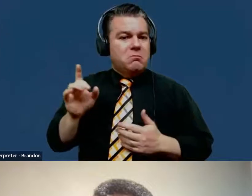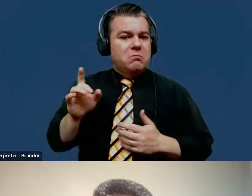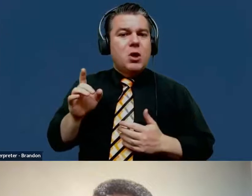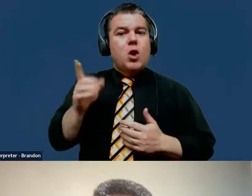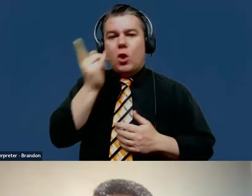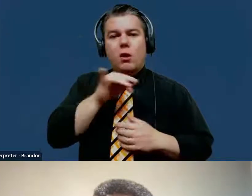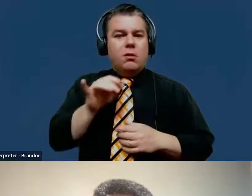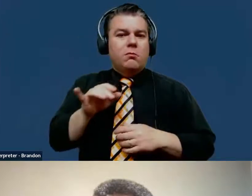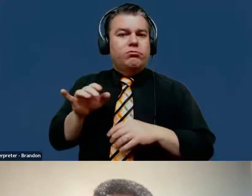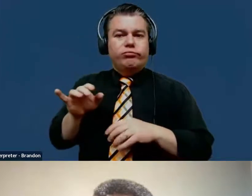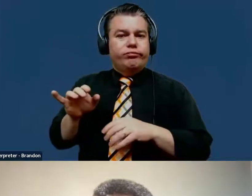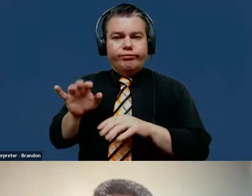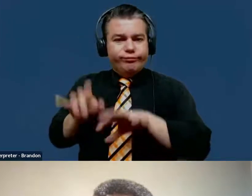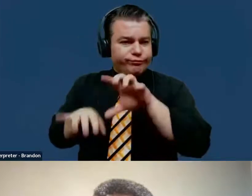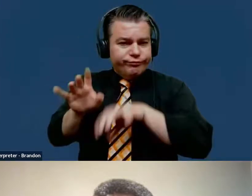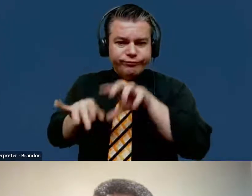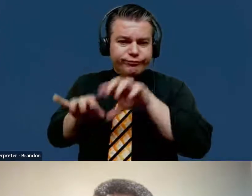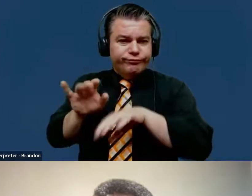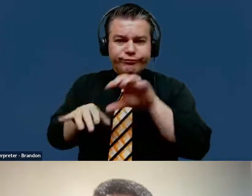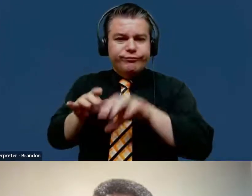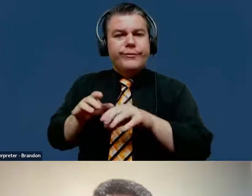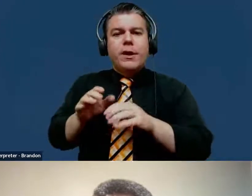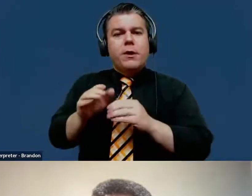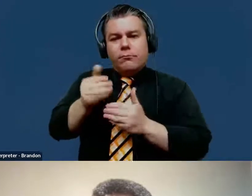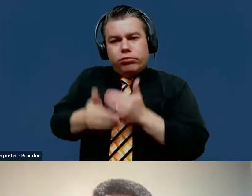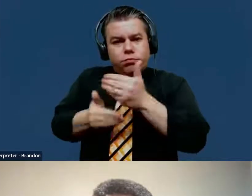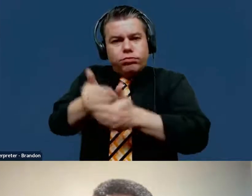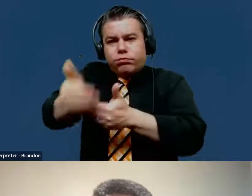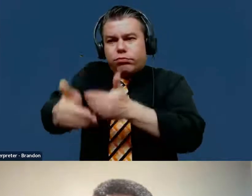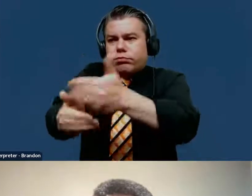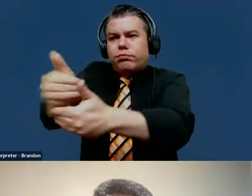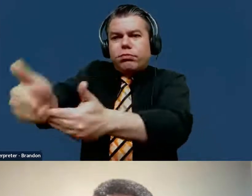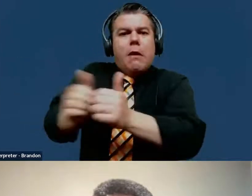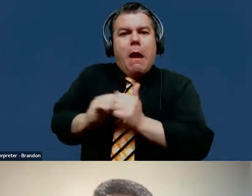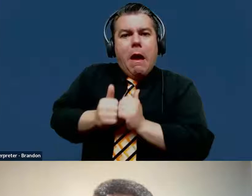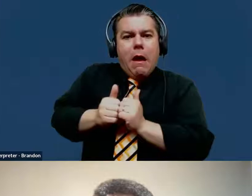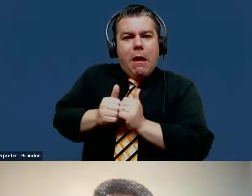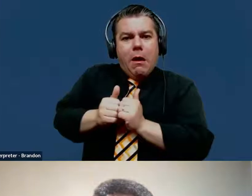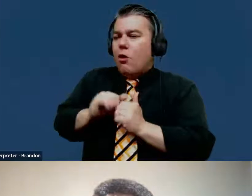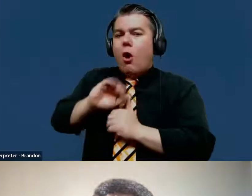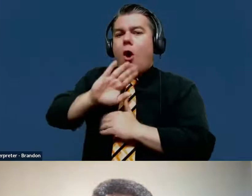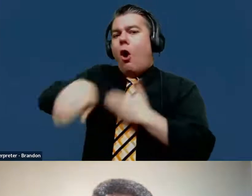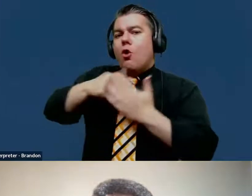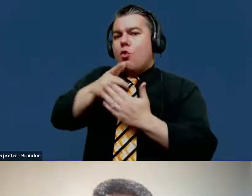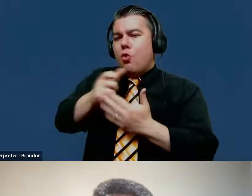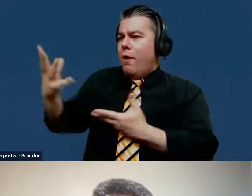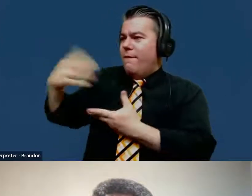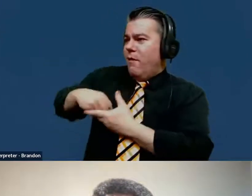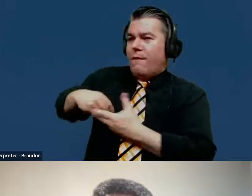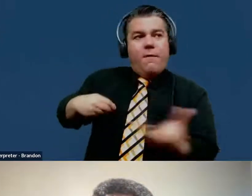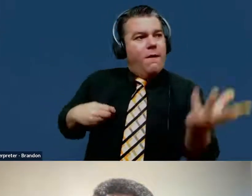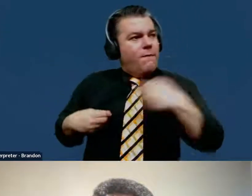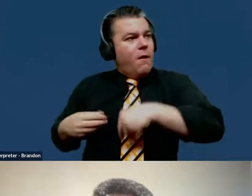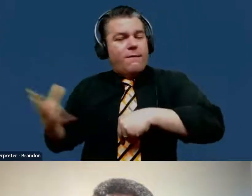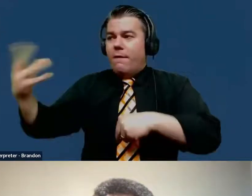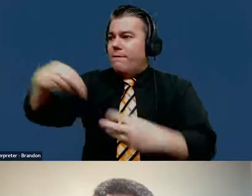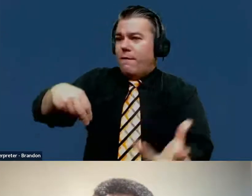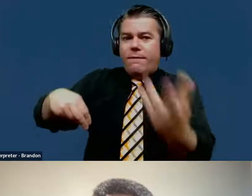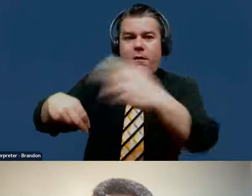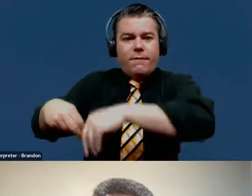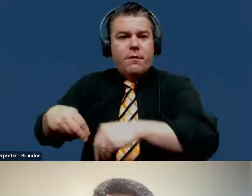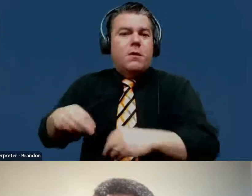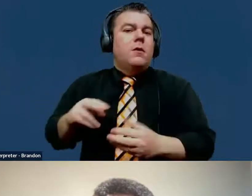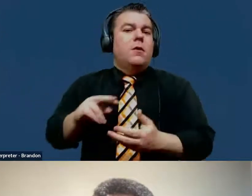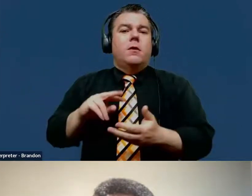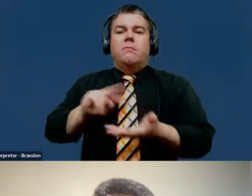where we involve all of the actors, and we do that in a participatory manner. And when I say all the actors, of course, this